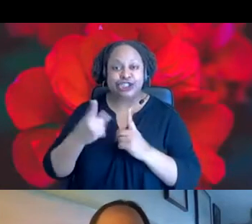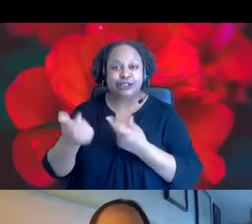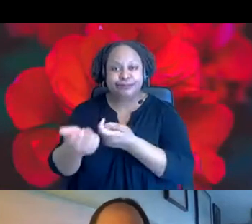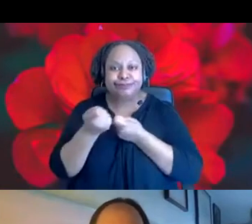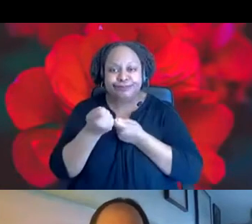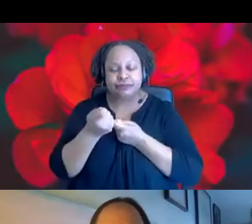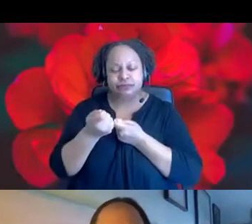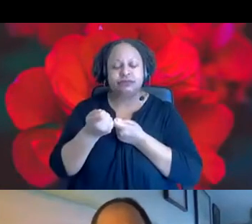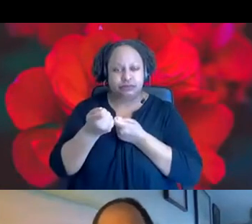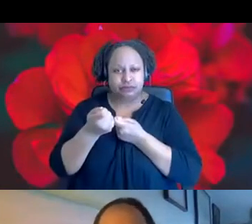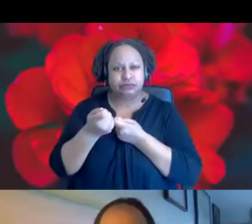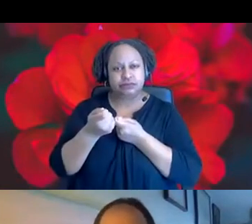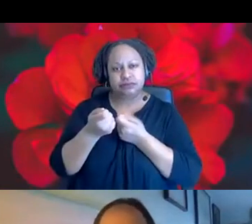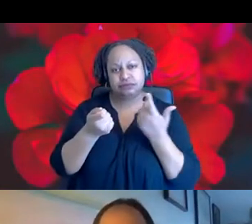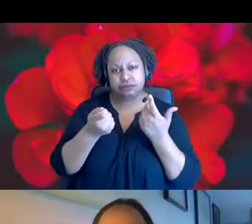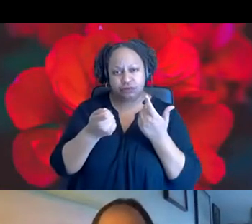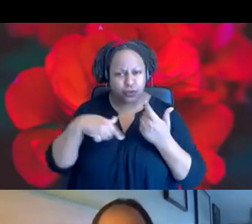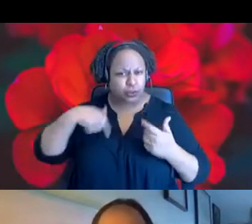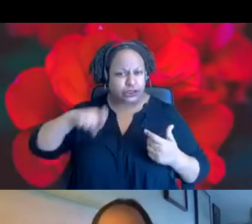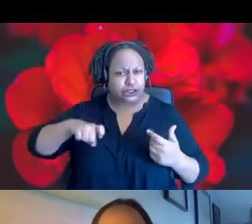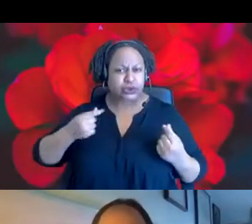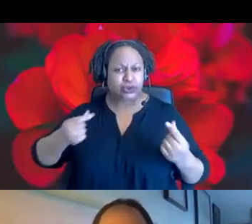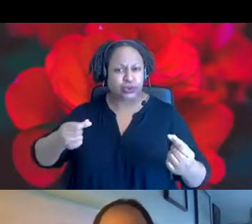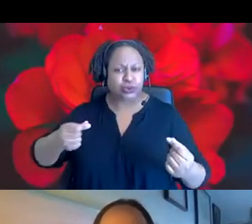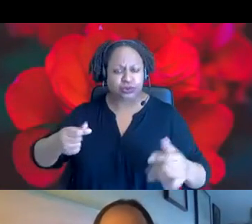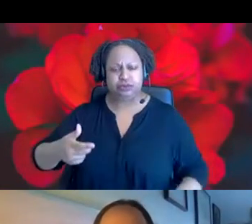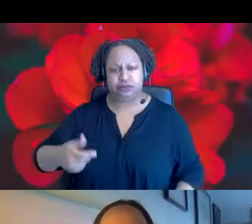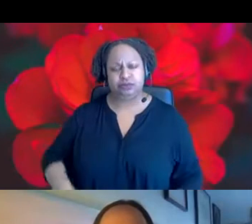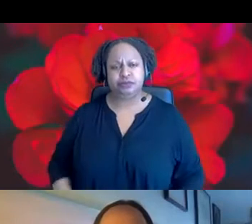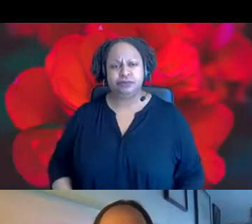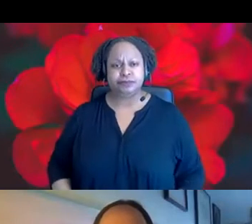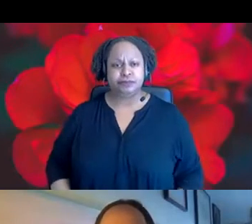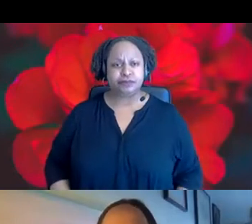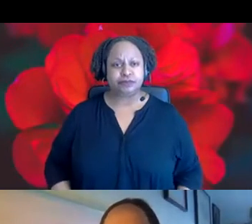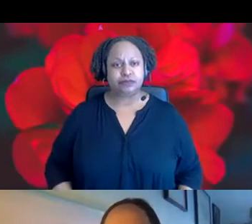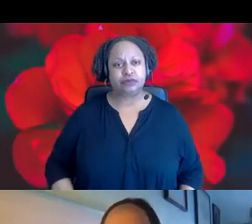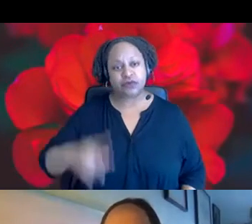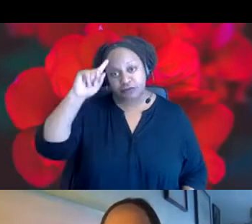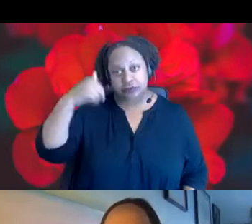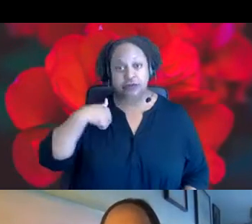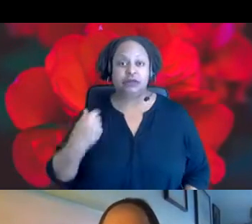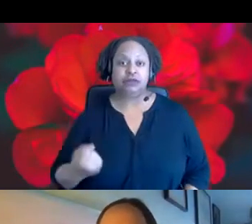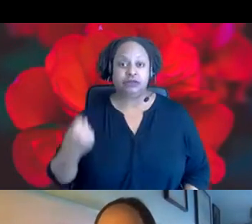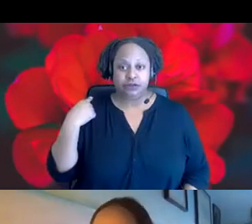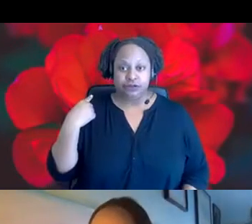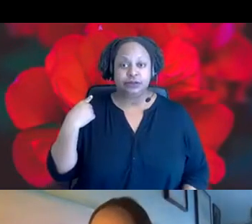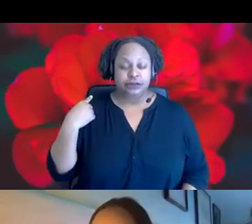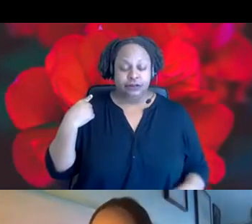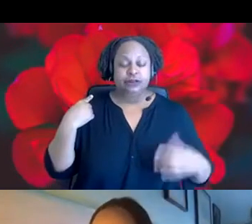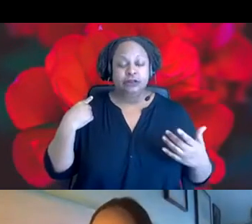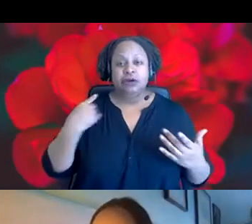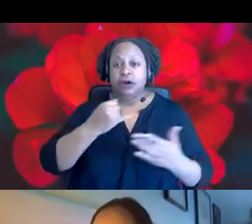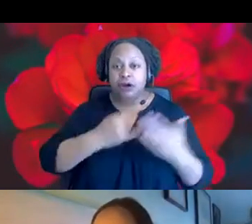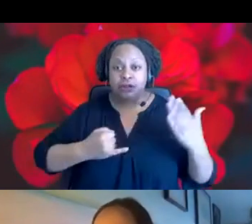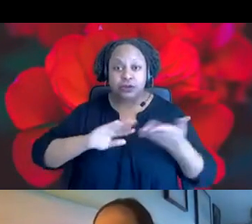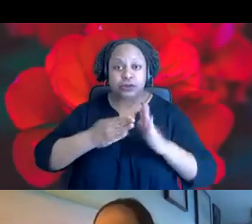like, was that what we needed to be doing? Like, for me, we had this one moment for the entire arts